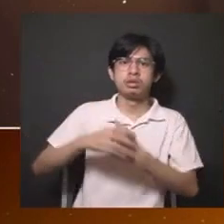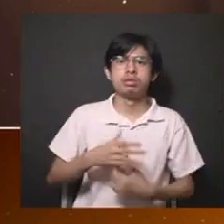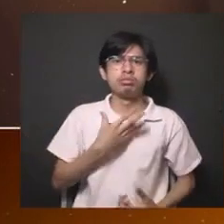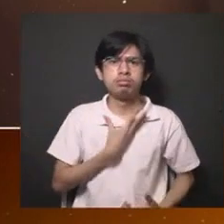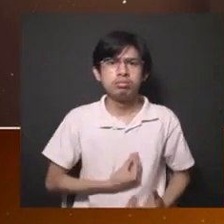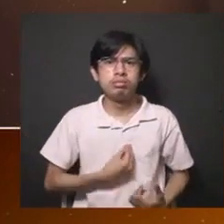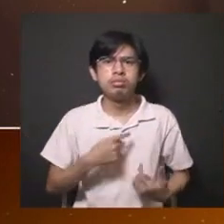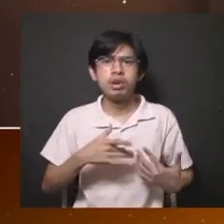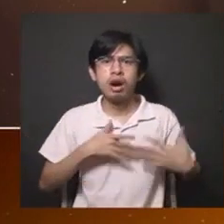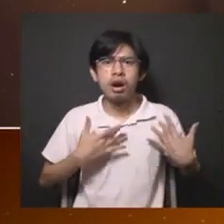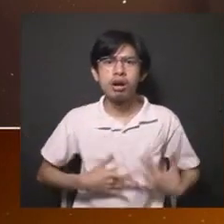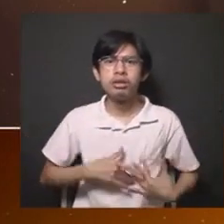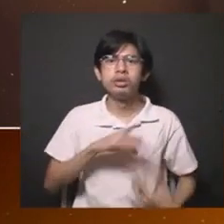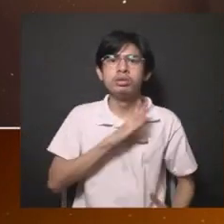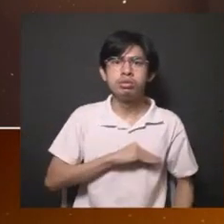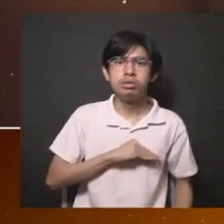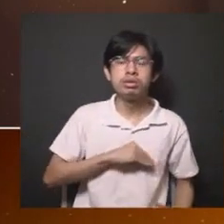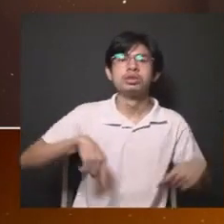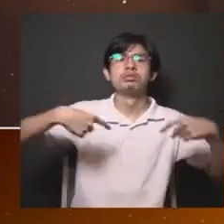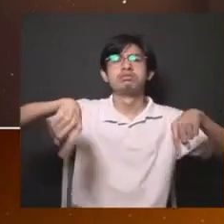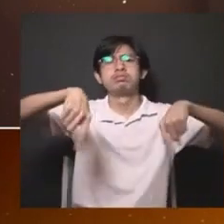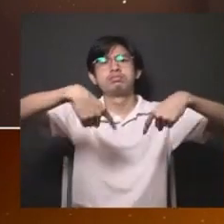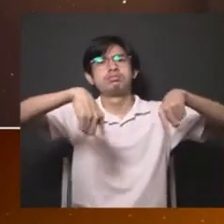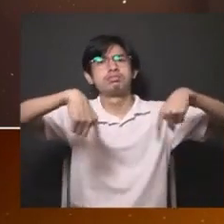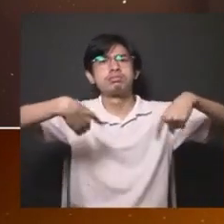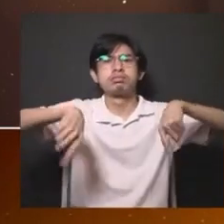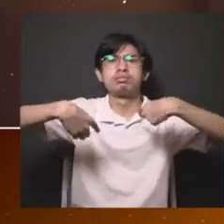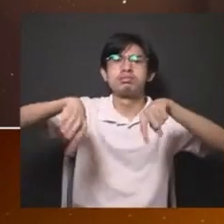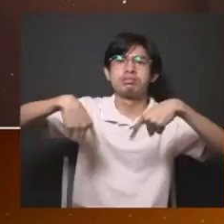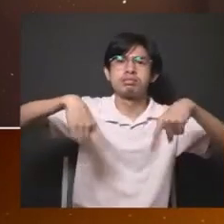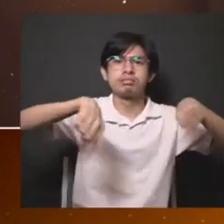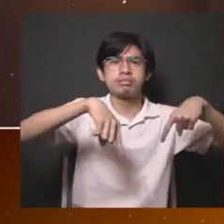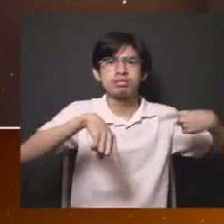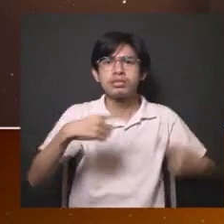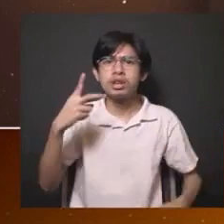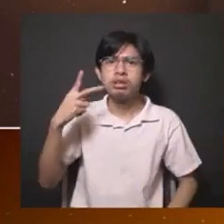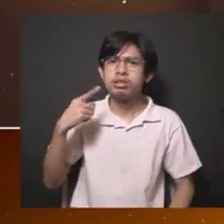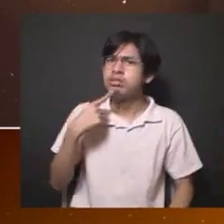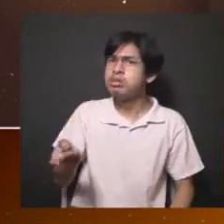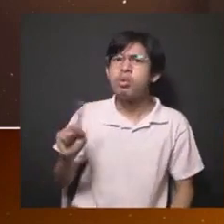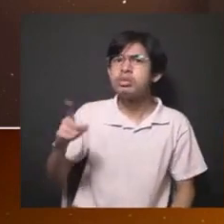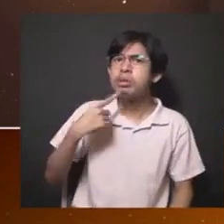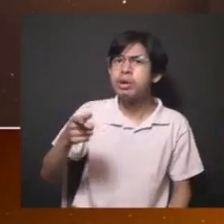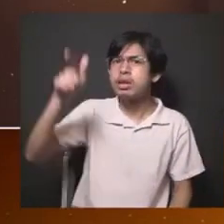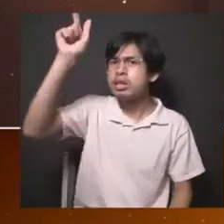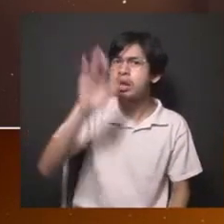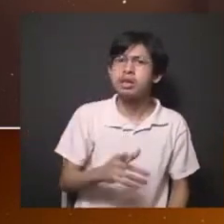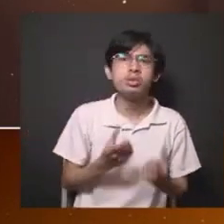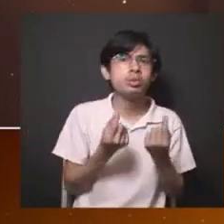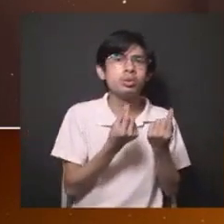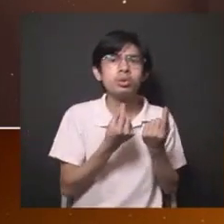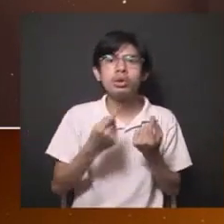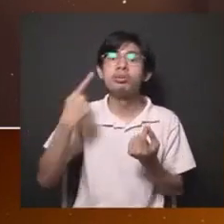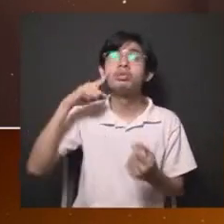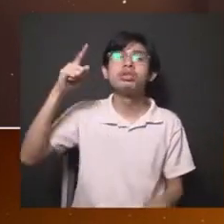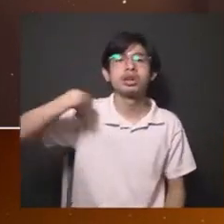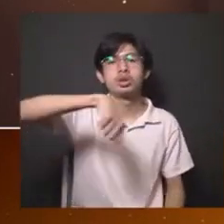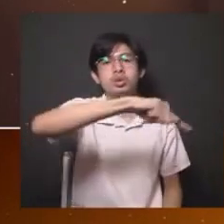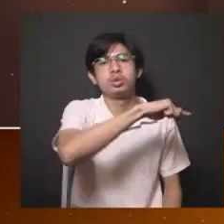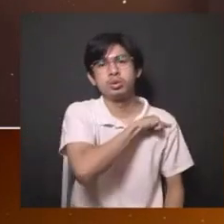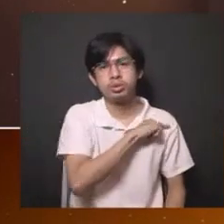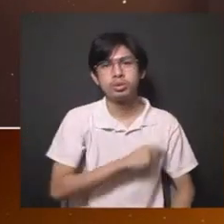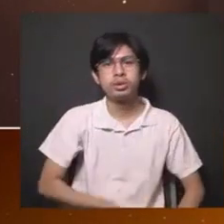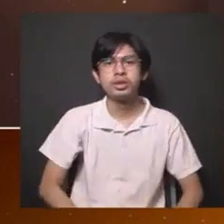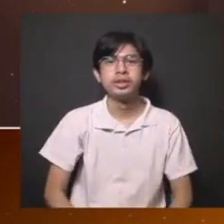sank. Trembling, they said to each other, "What has God done to us?" You know, one of the biggest blessings that